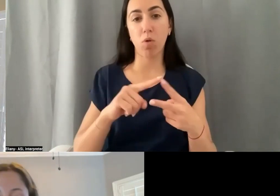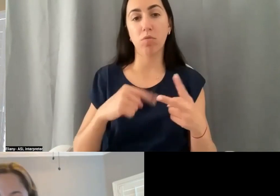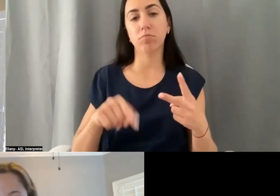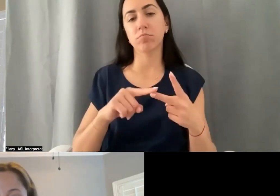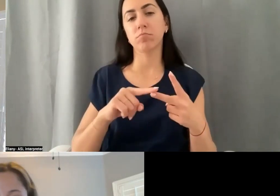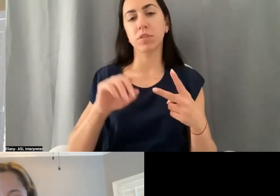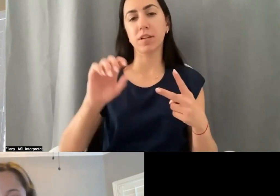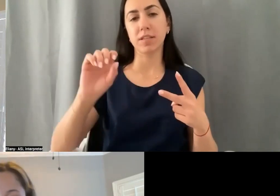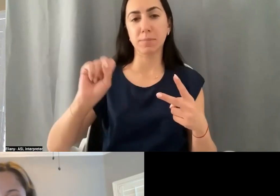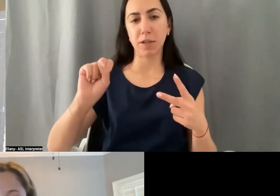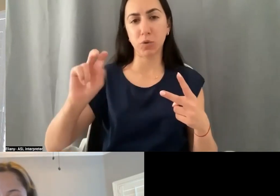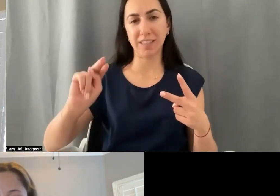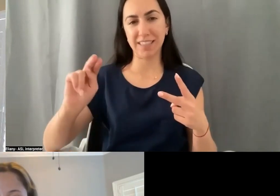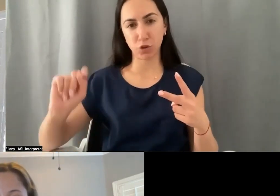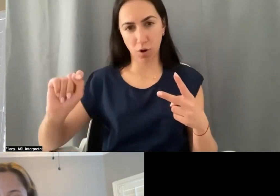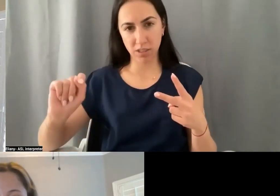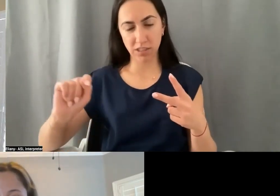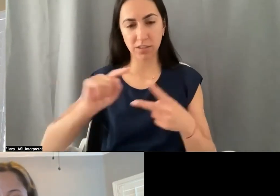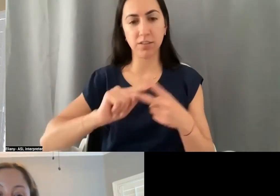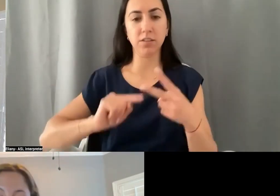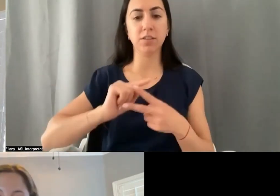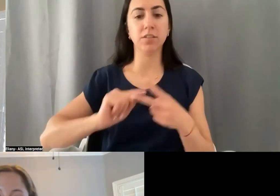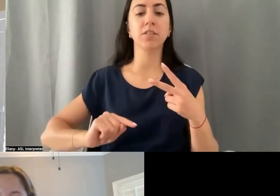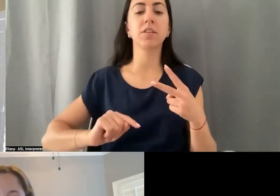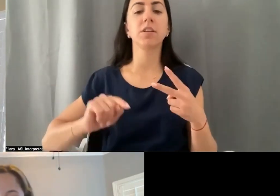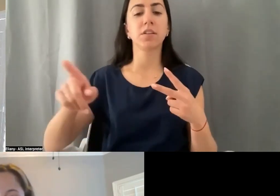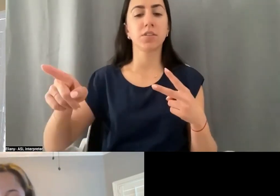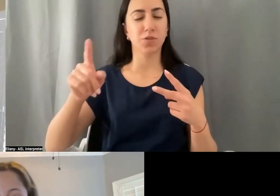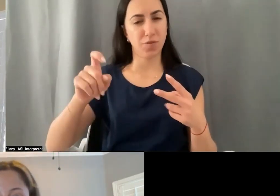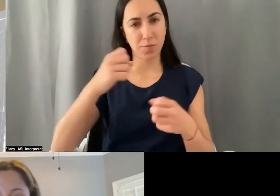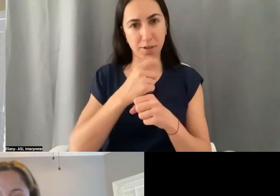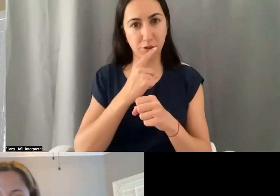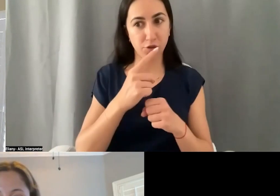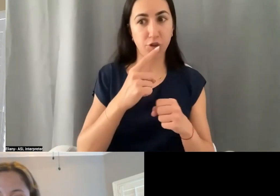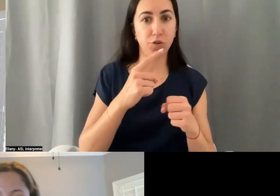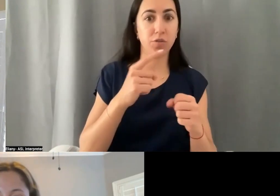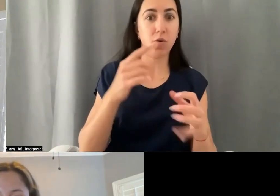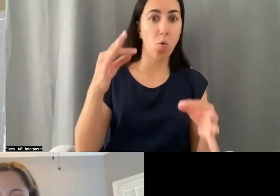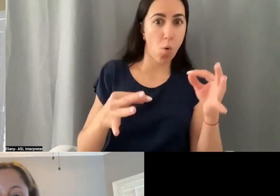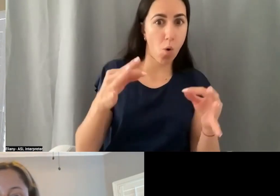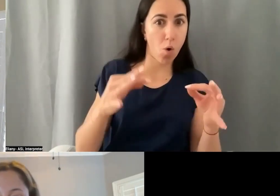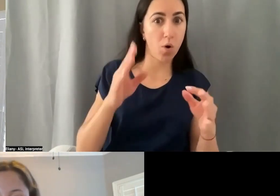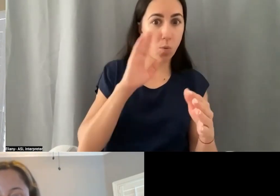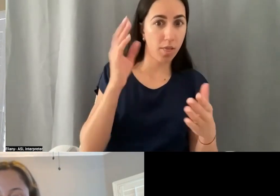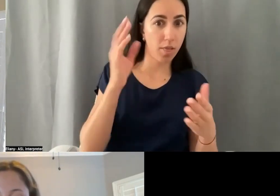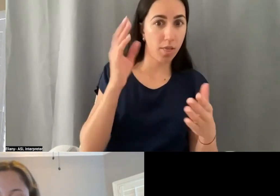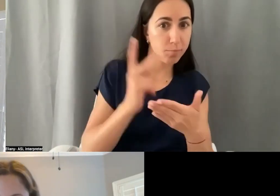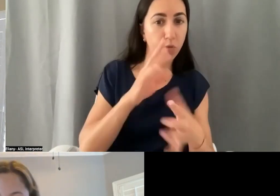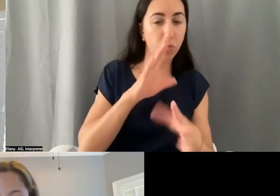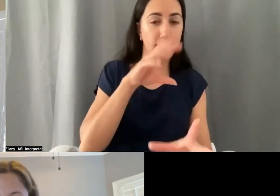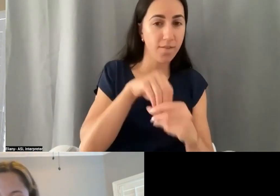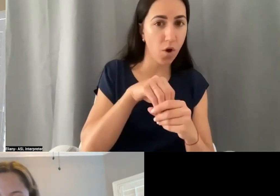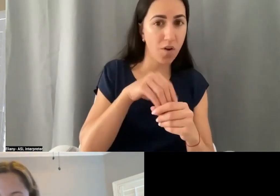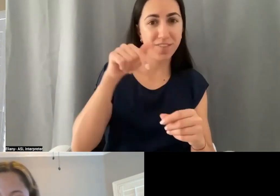trust. And since there's a guardianship in this question, you're going to need to make sure whether your court is also going to want to be involved in